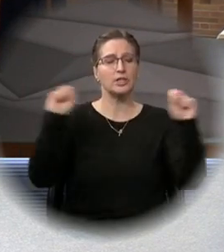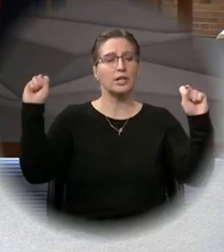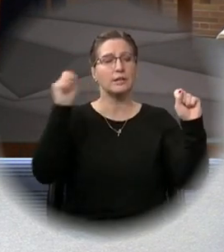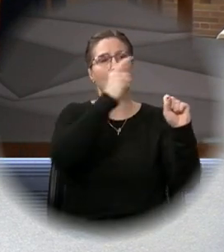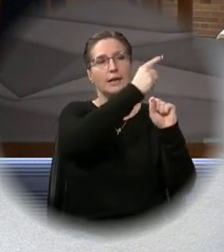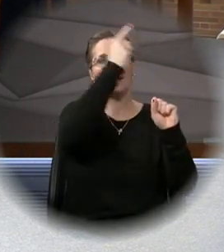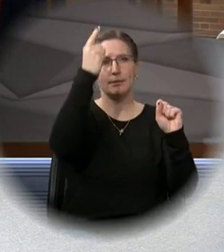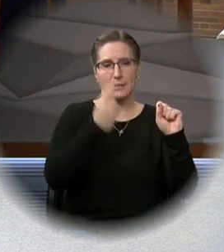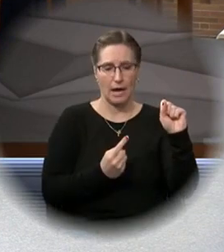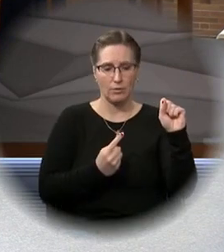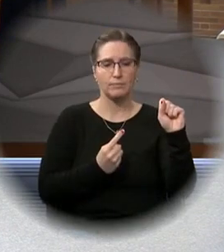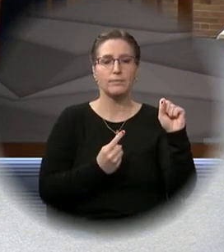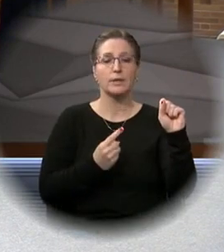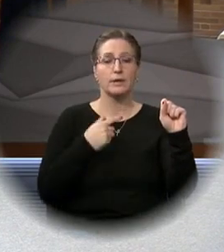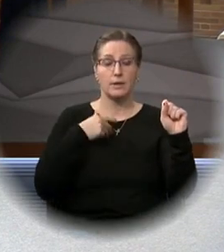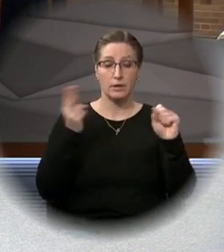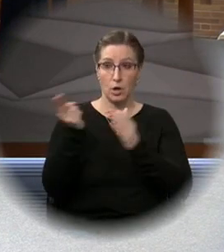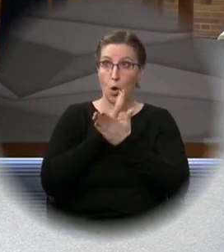For us men and for our salvation,